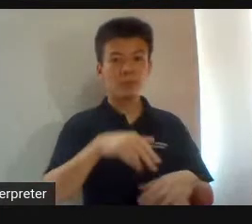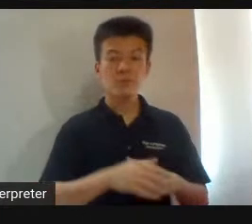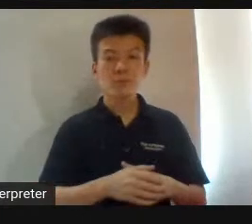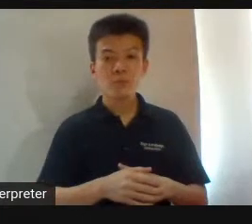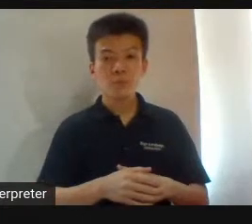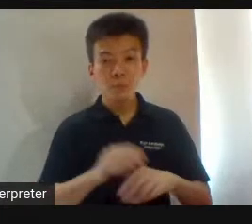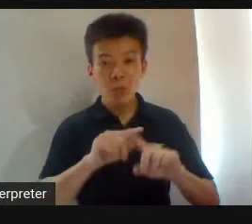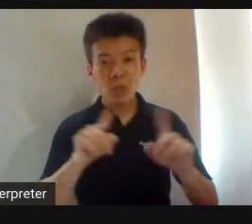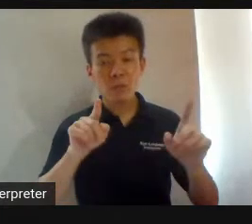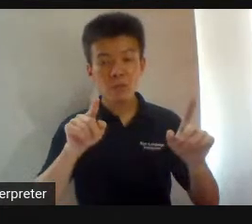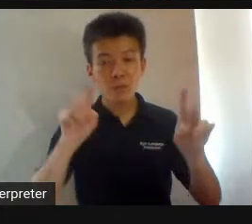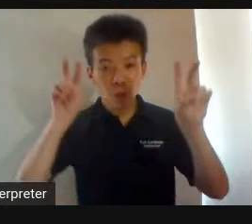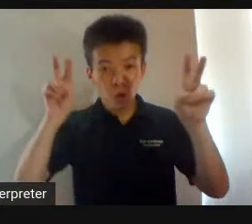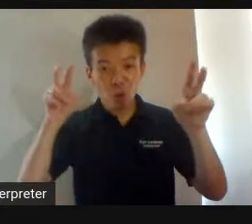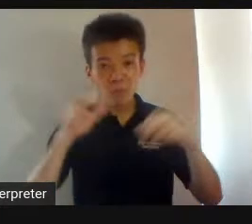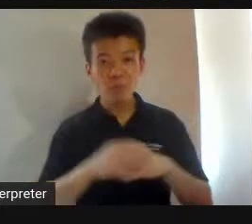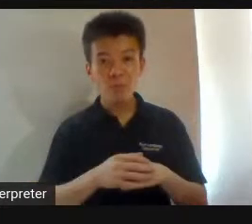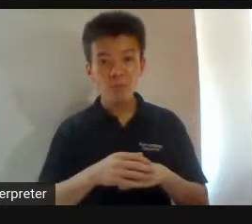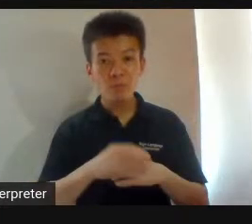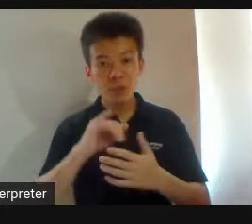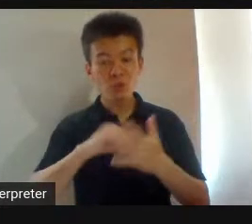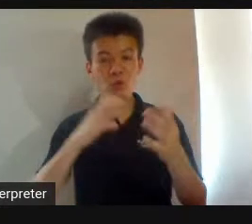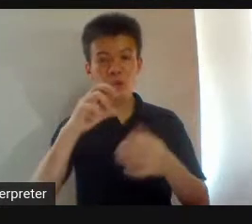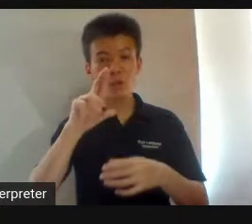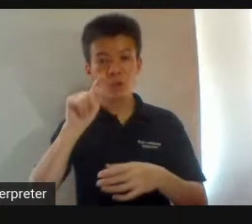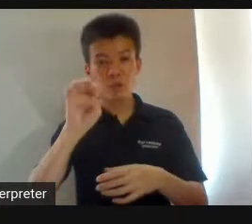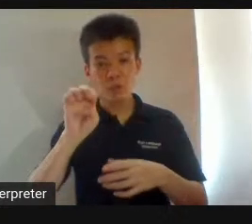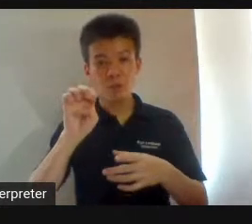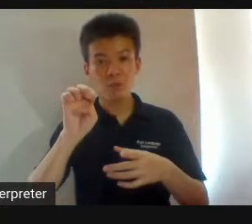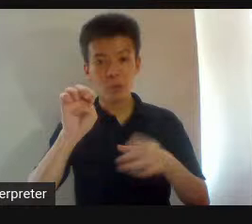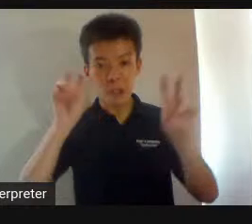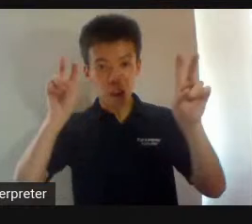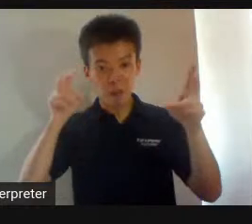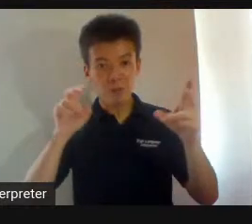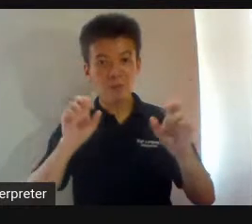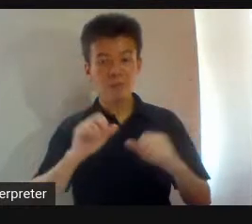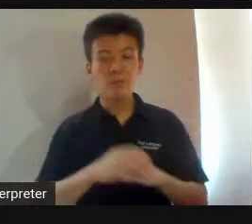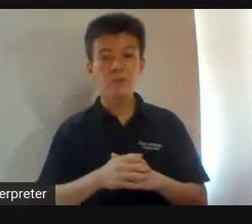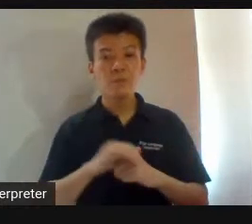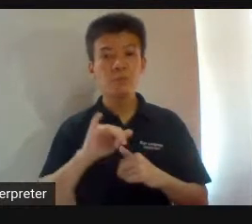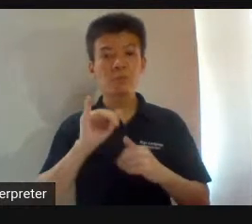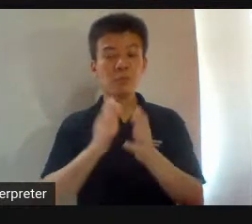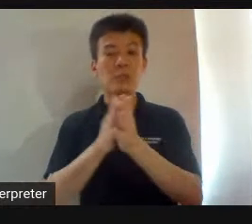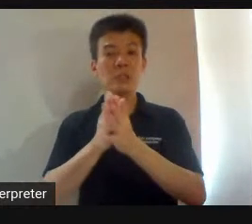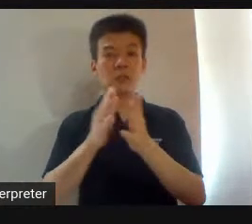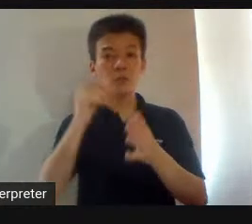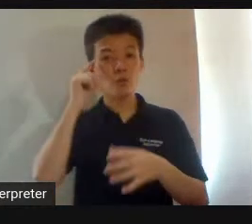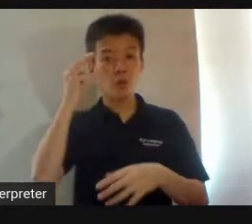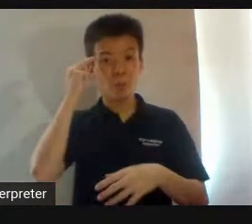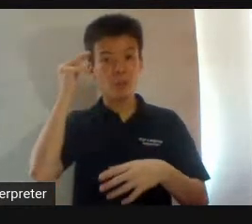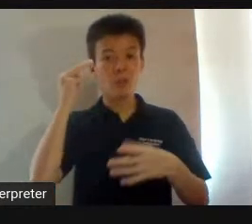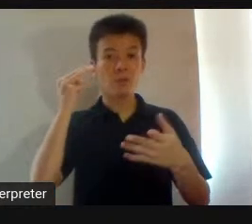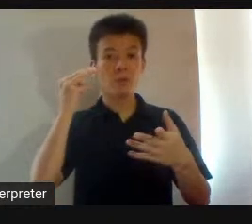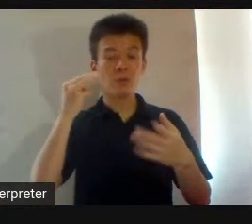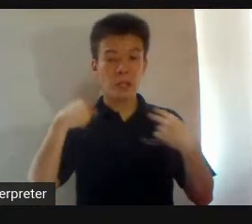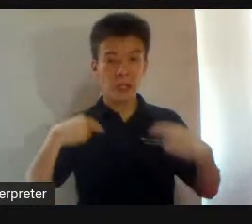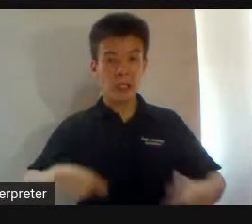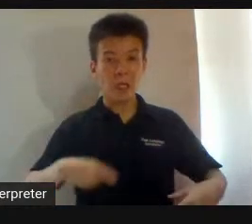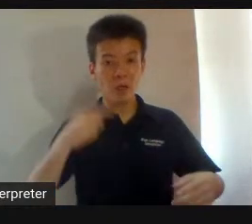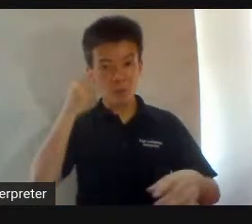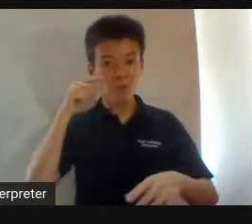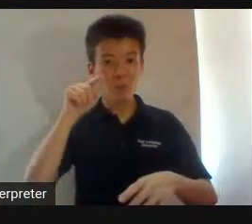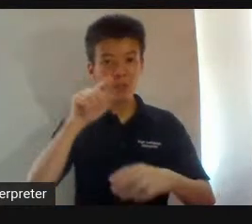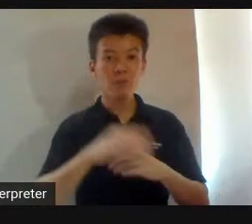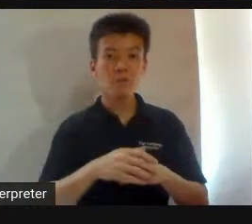I think the topic and, like, just curating the topic could be very interesting for a mental health perspective. So, like,